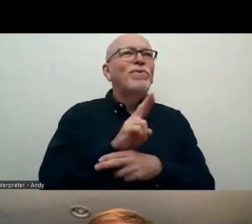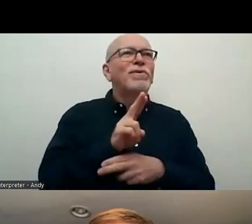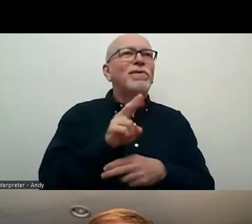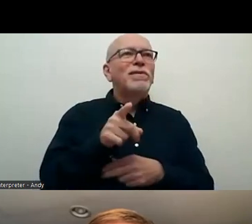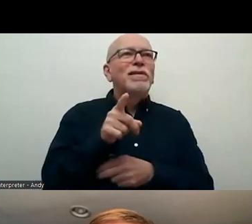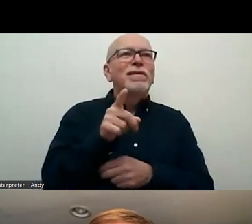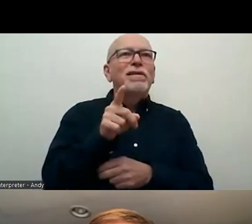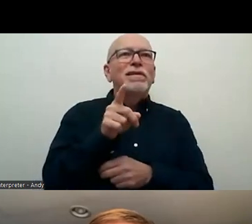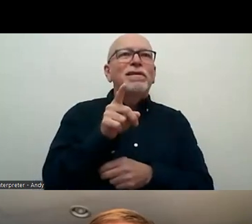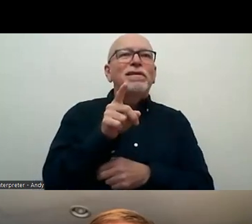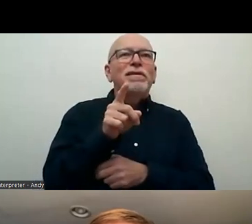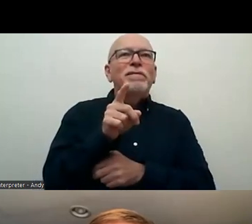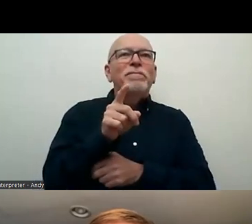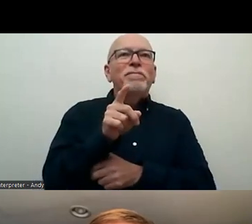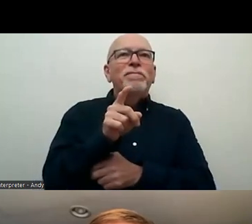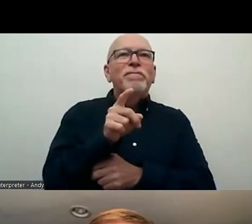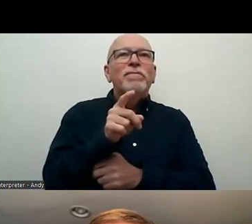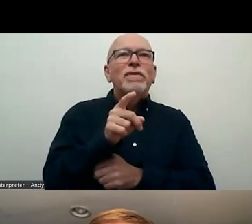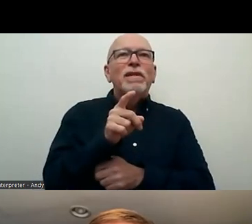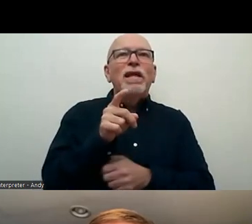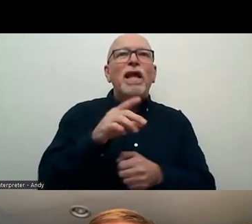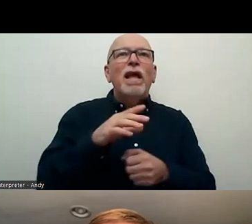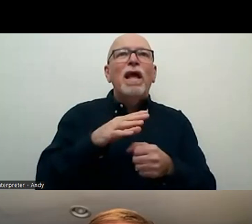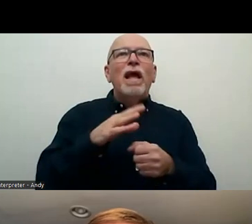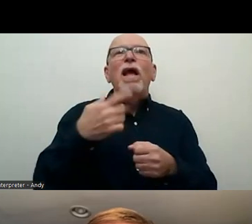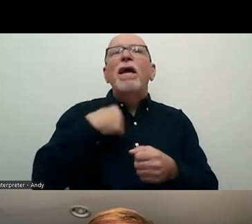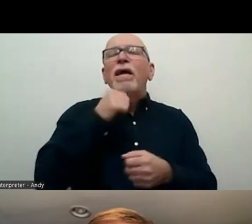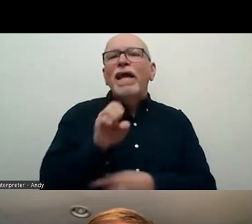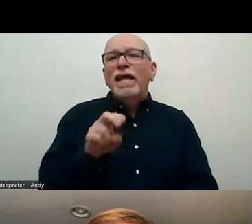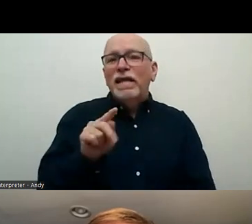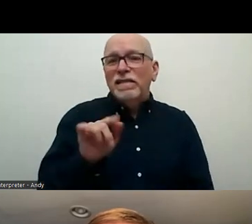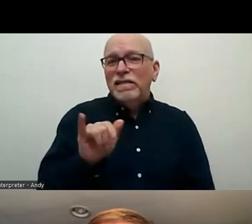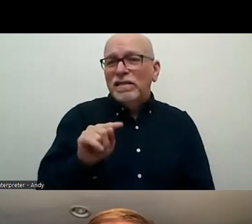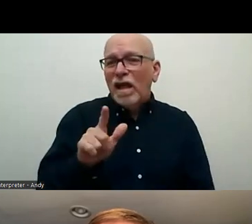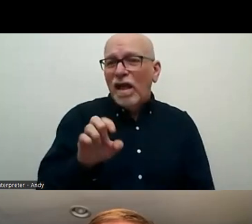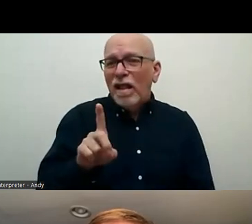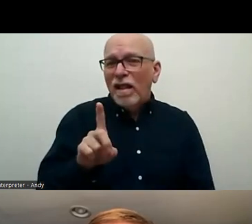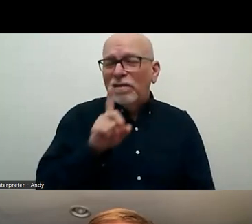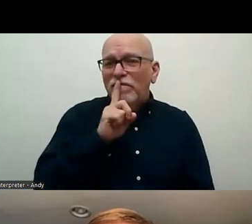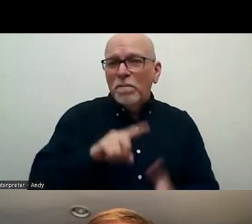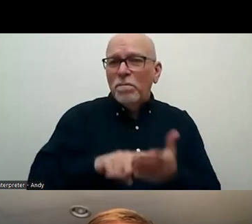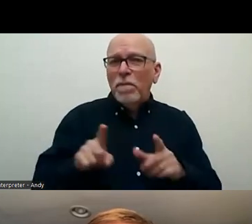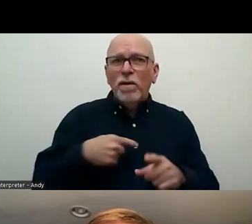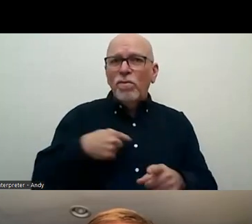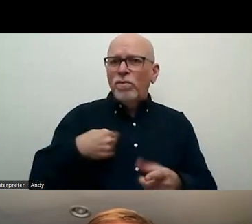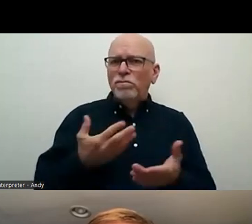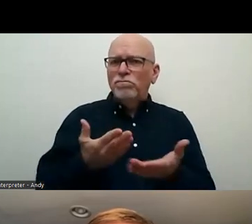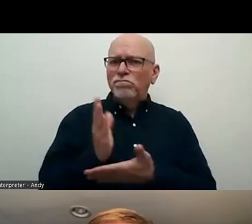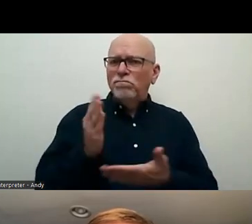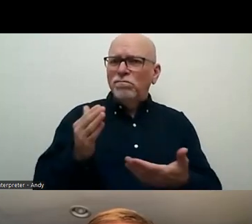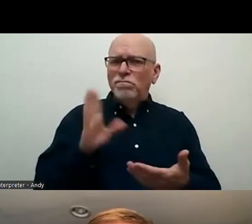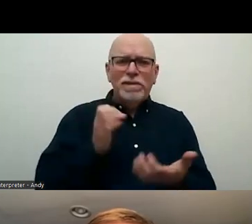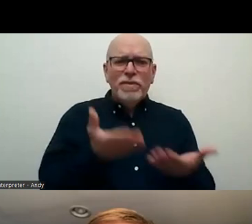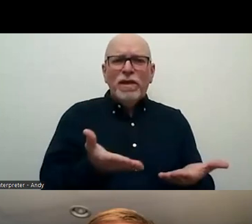because we we don't want to act entitled yet we are entitled to be there just